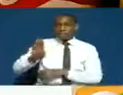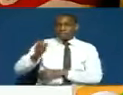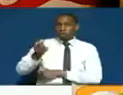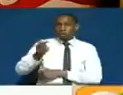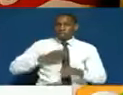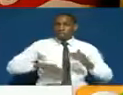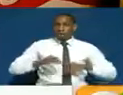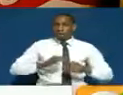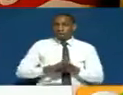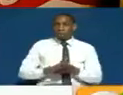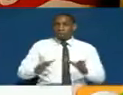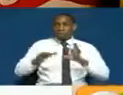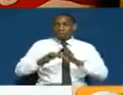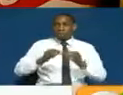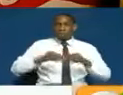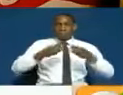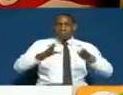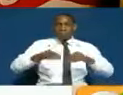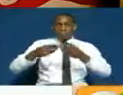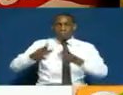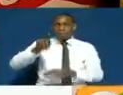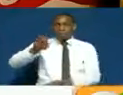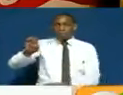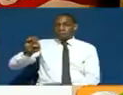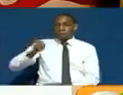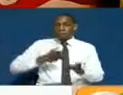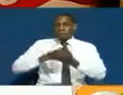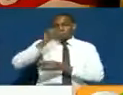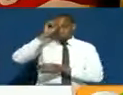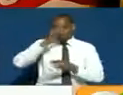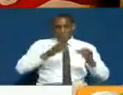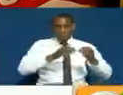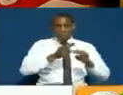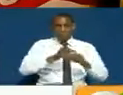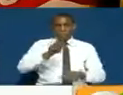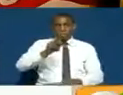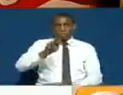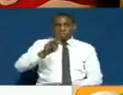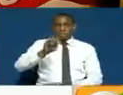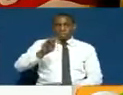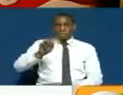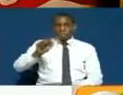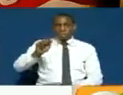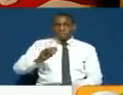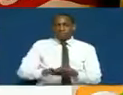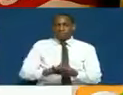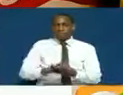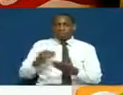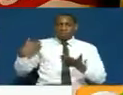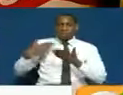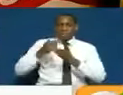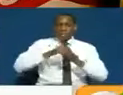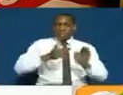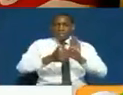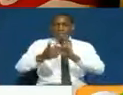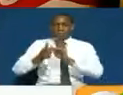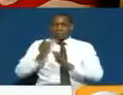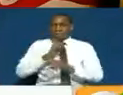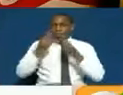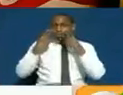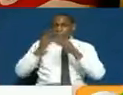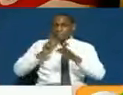shilling scandal surrounding the procurement of PPE by the government agency Kemsa. Now, since that came to light, what we